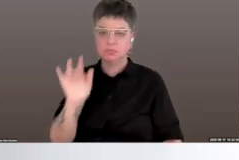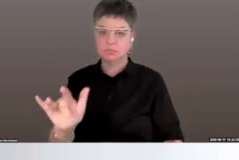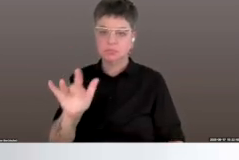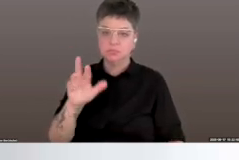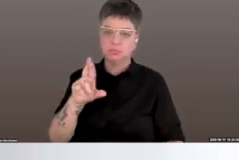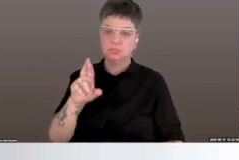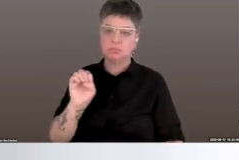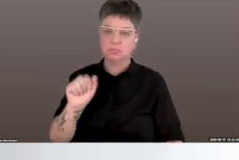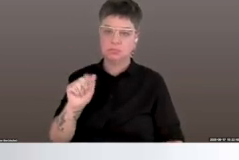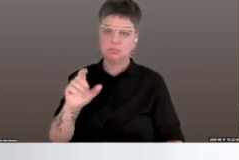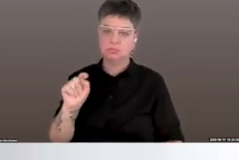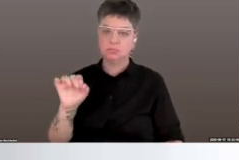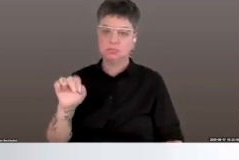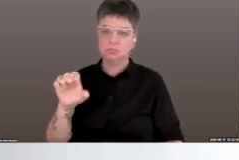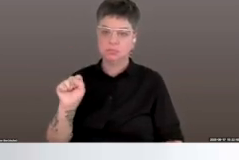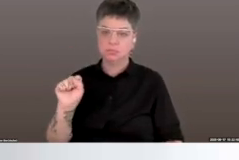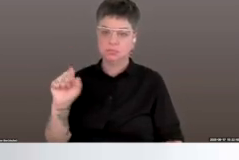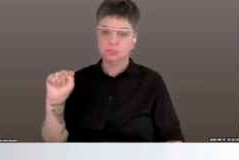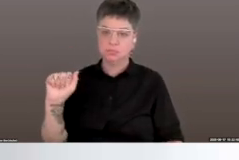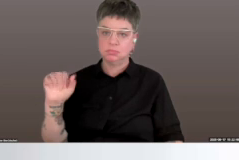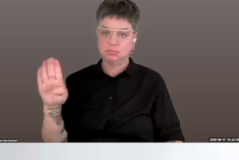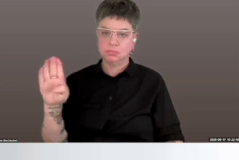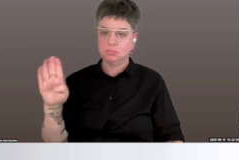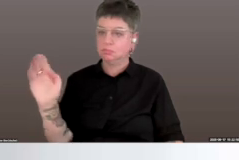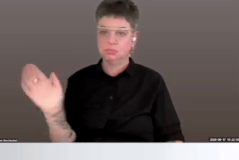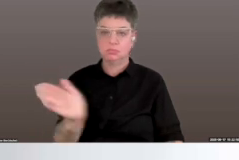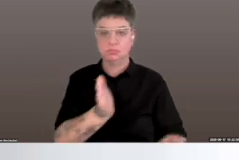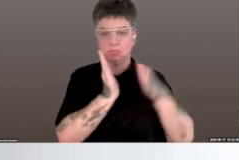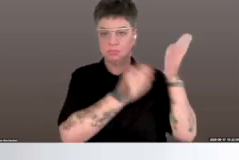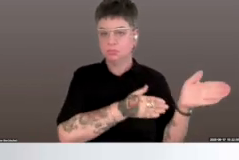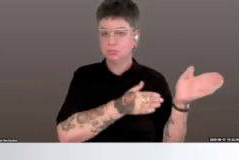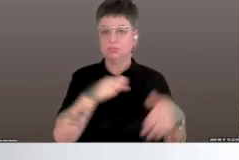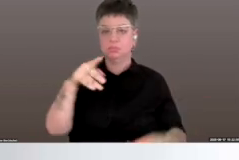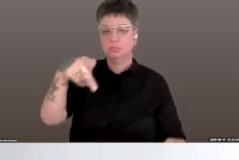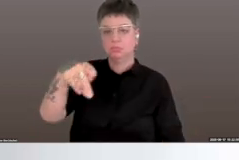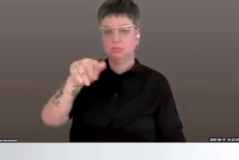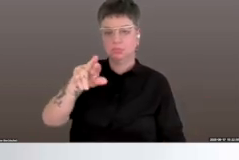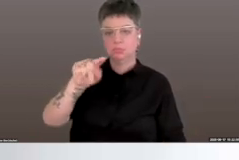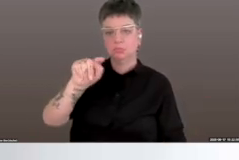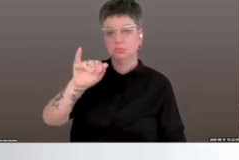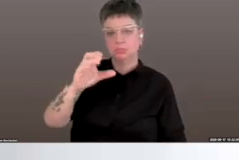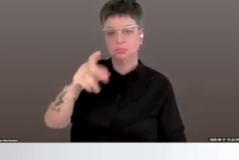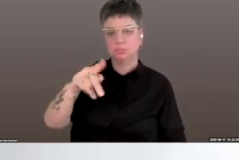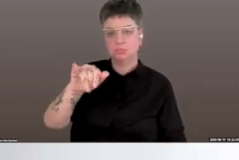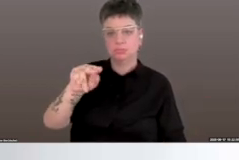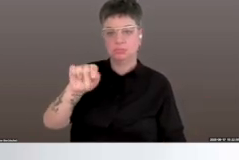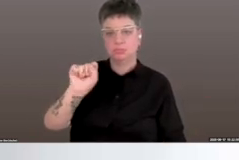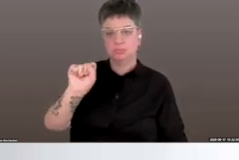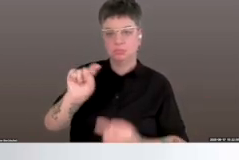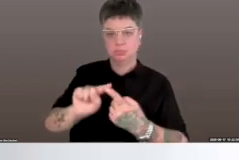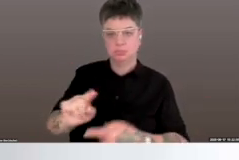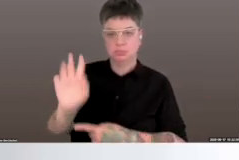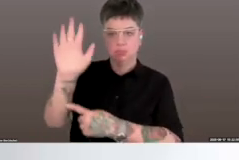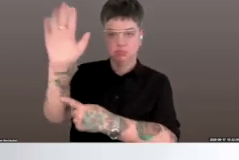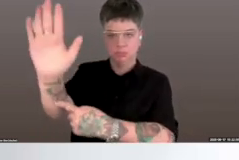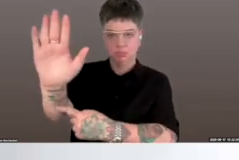or reactions tab to figure out how to raise your hand. You go to participants to raise your hand. And again, if you're on your phone, you